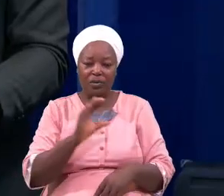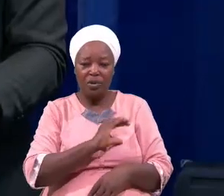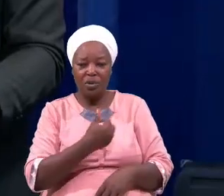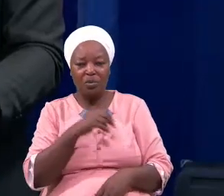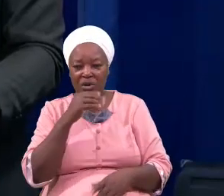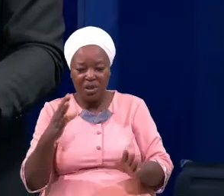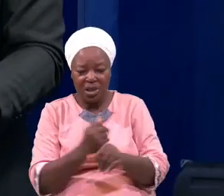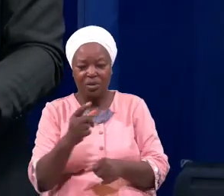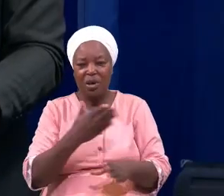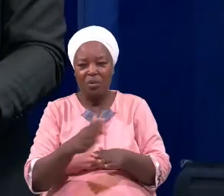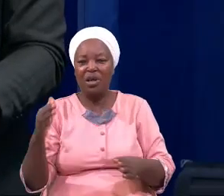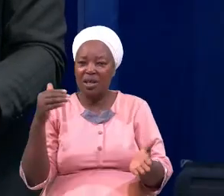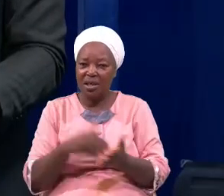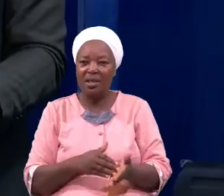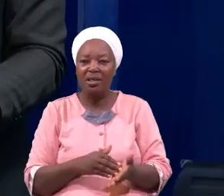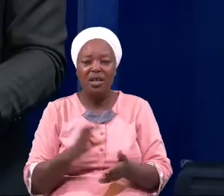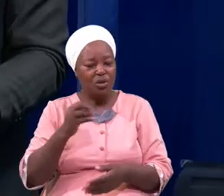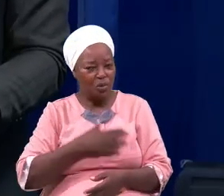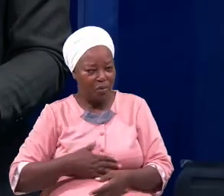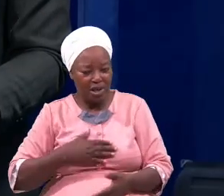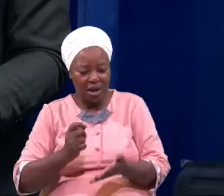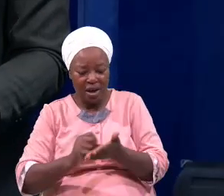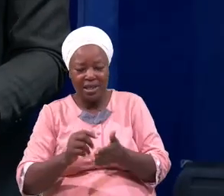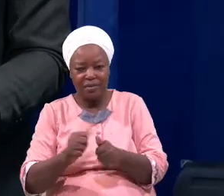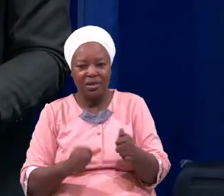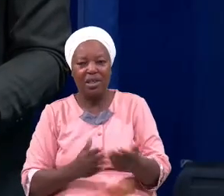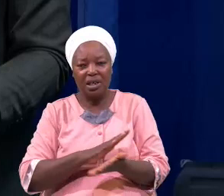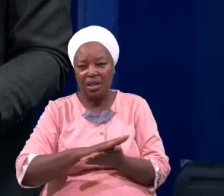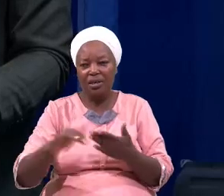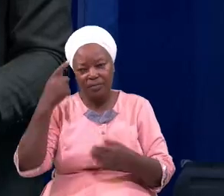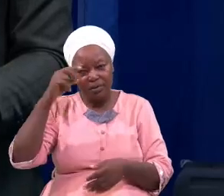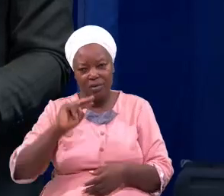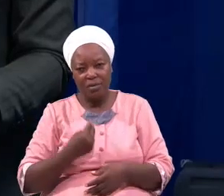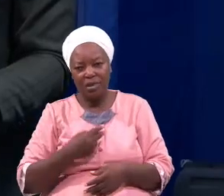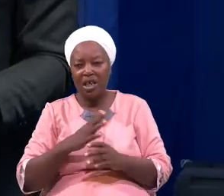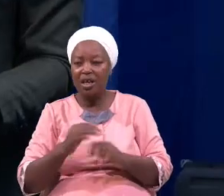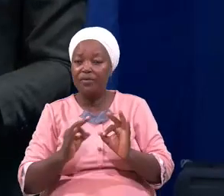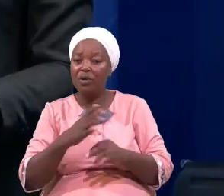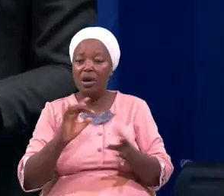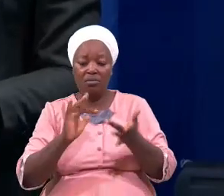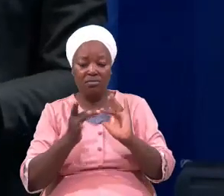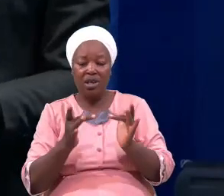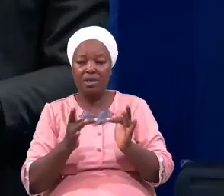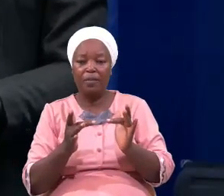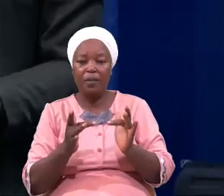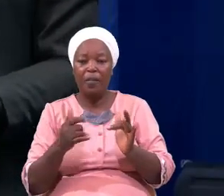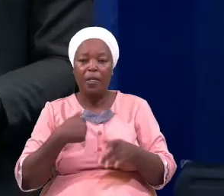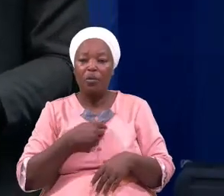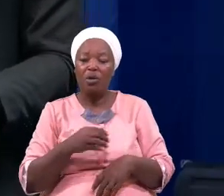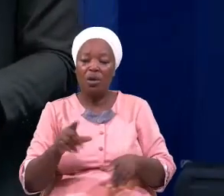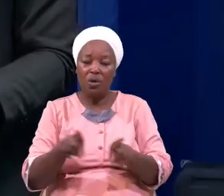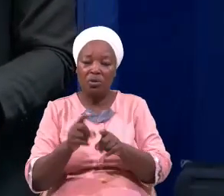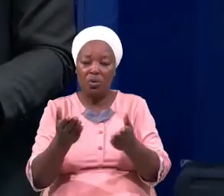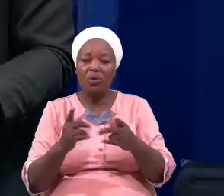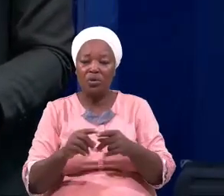And if you are following us online, we will also want to get a message